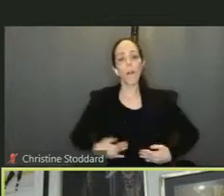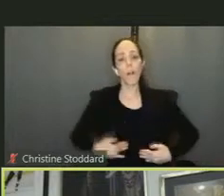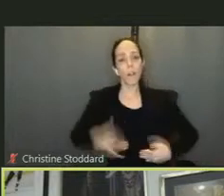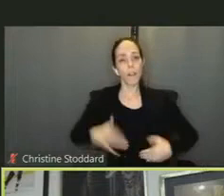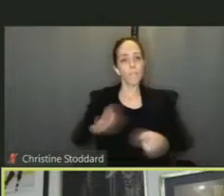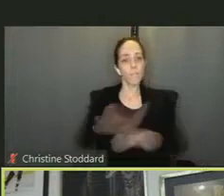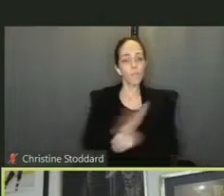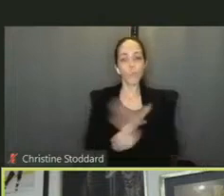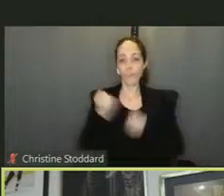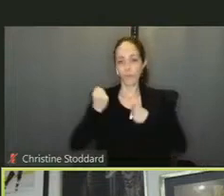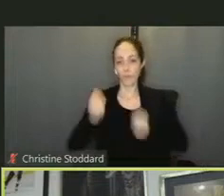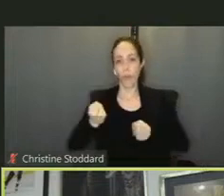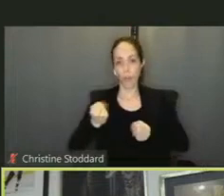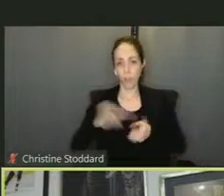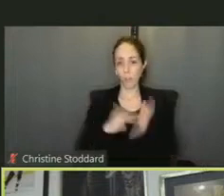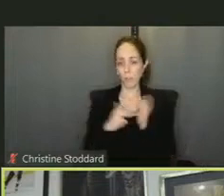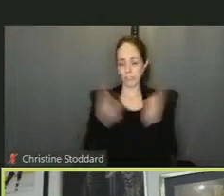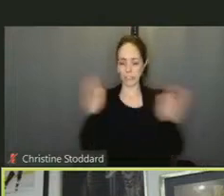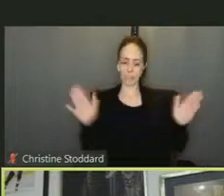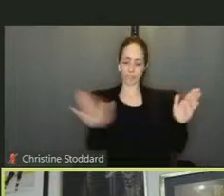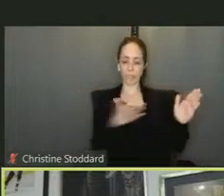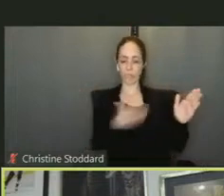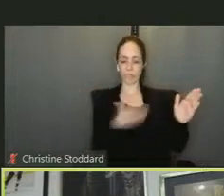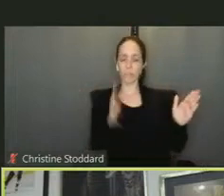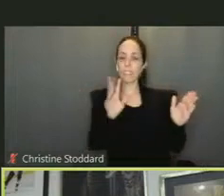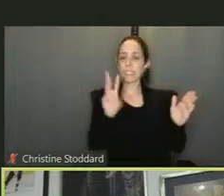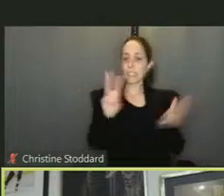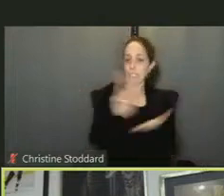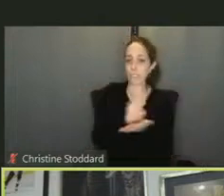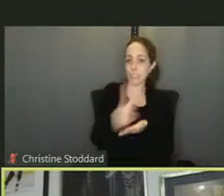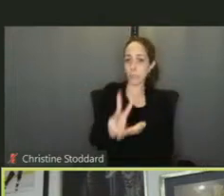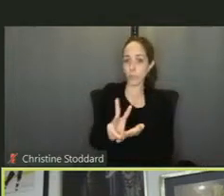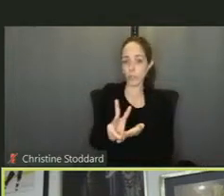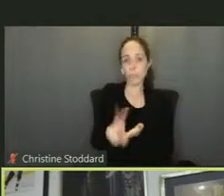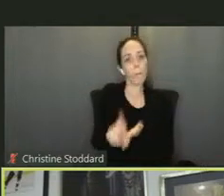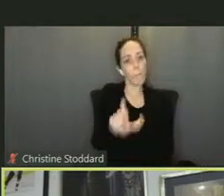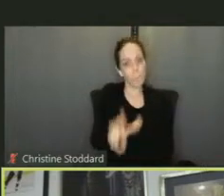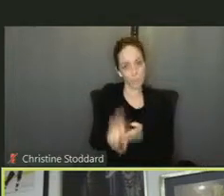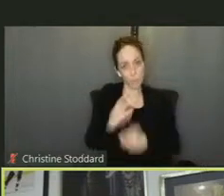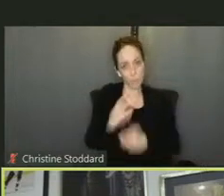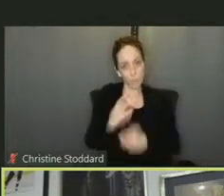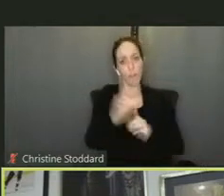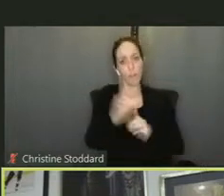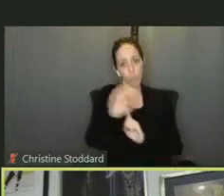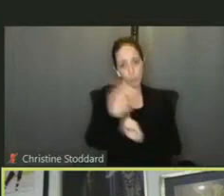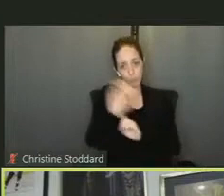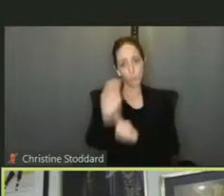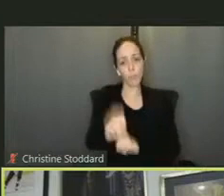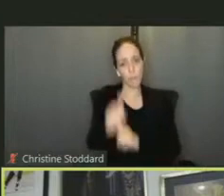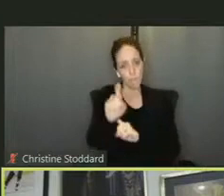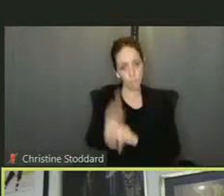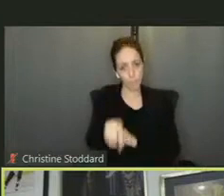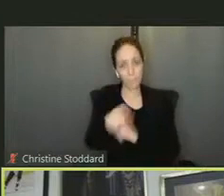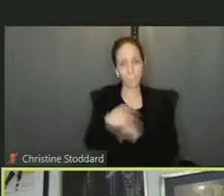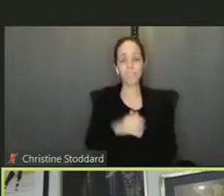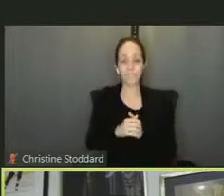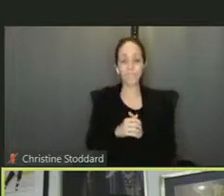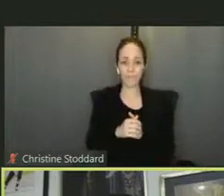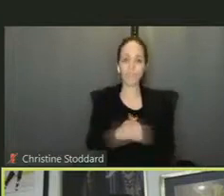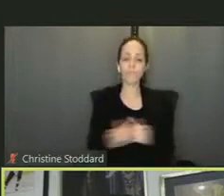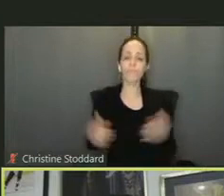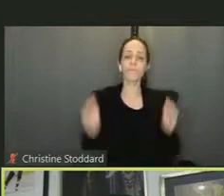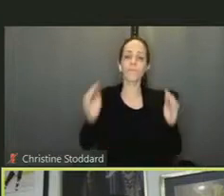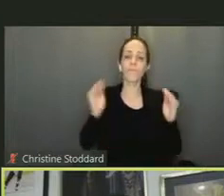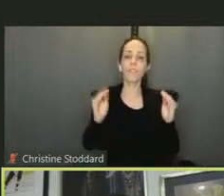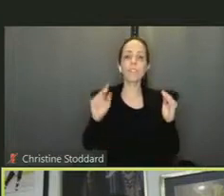window where you're really absolutely have to be 100% protected. The second big reason is that